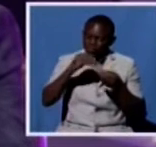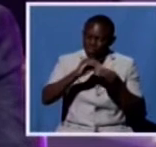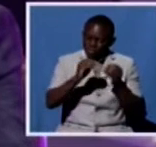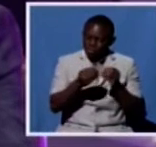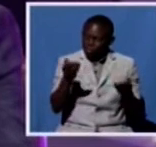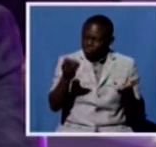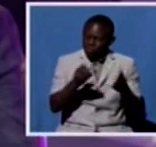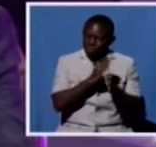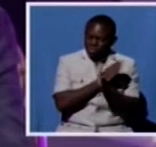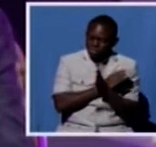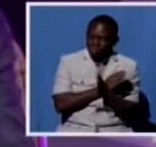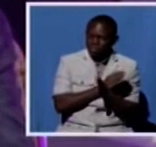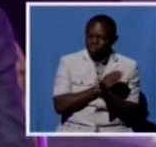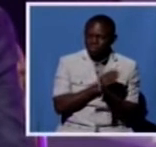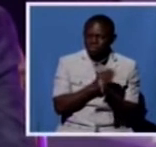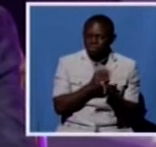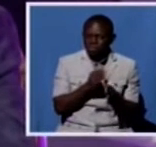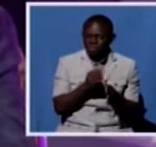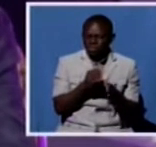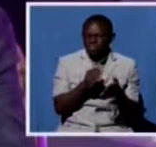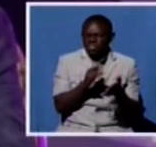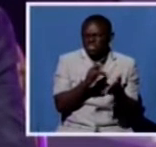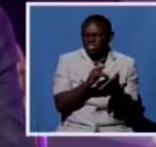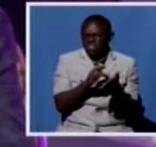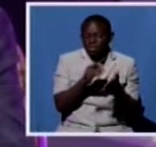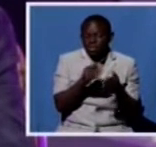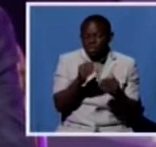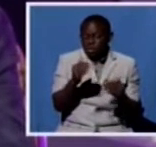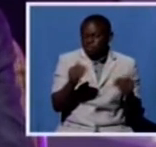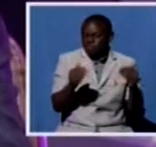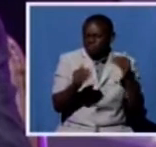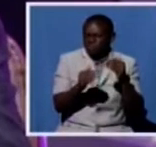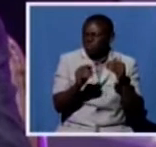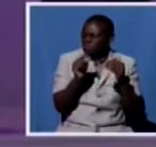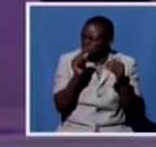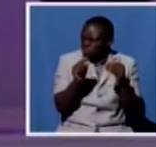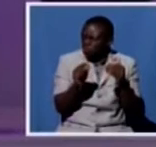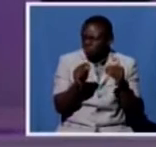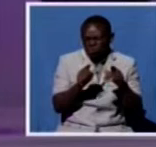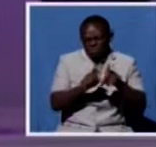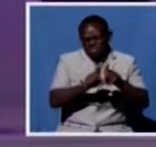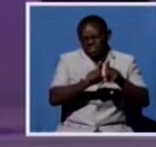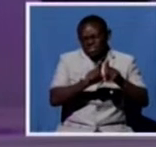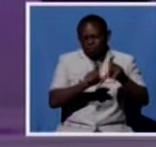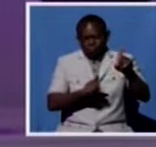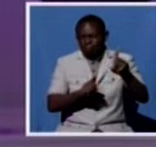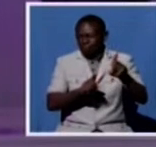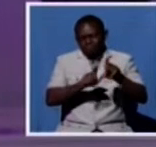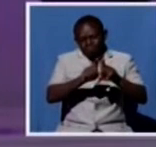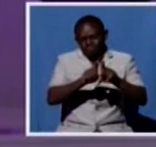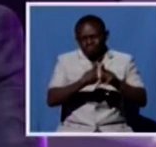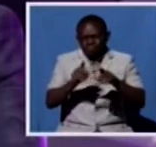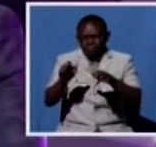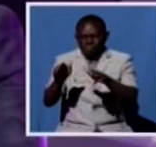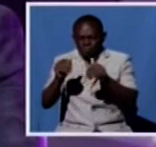Mozambique is slightly higher than us. Yeah, Zimbabwe, we are just about the same level.